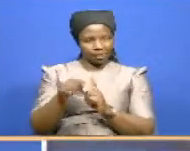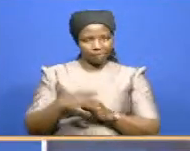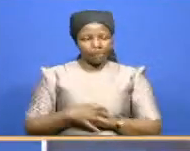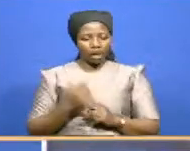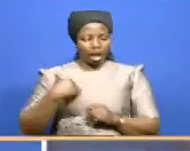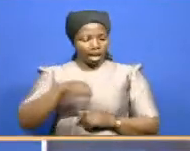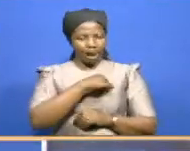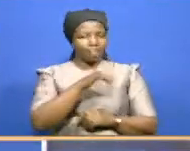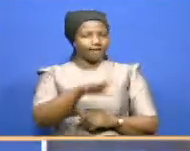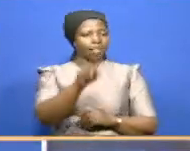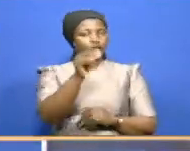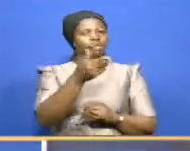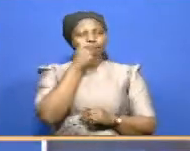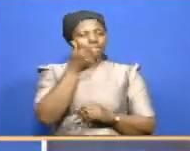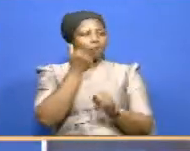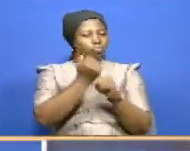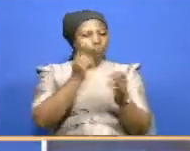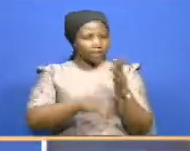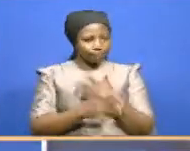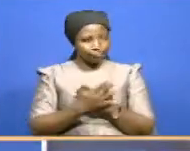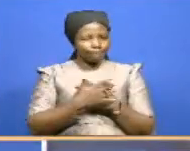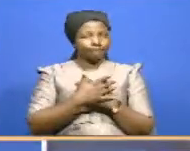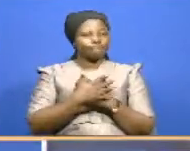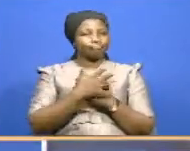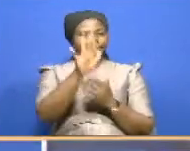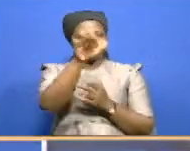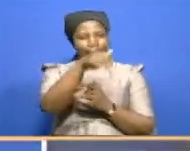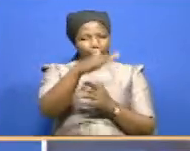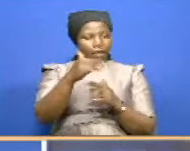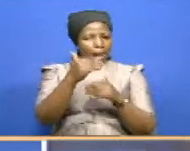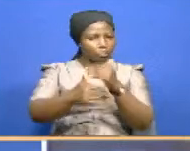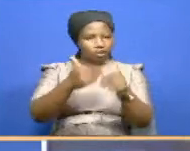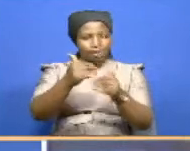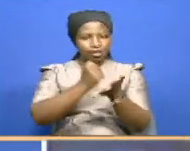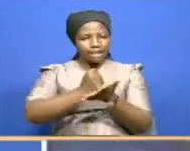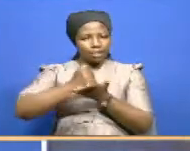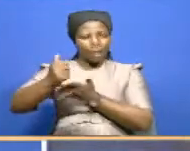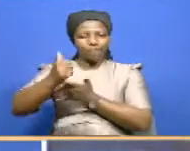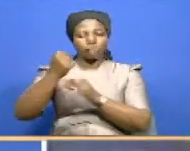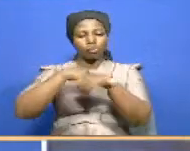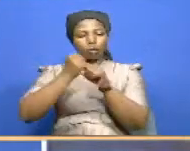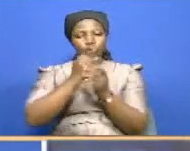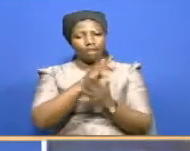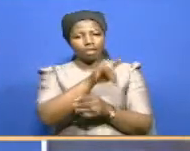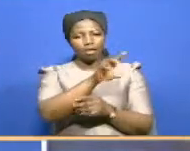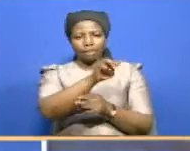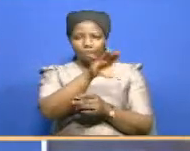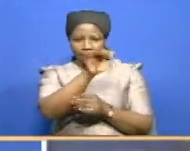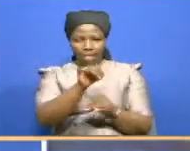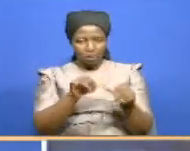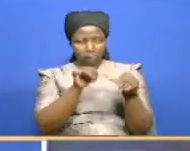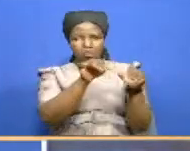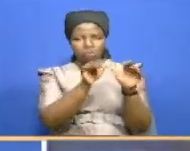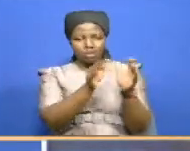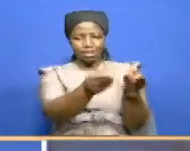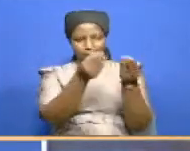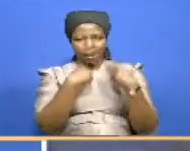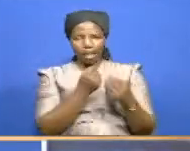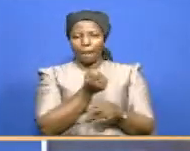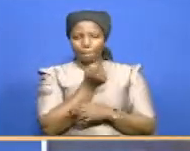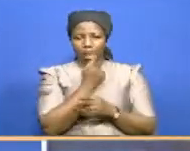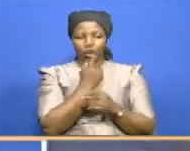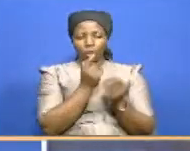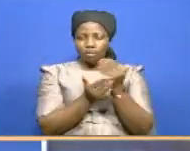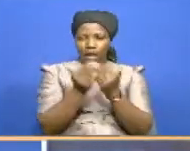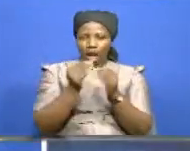mzuri tufunge bunge ili wale waendelee na kupata matibabu na baada ya wiki